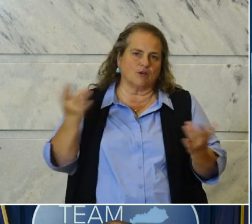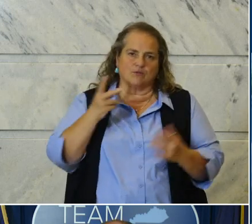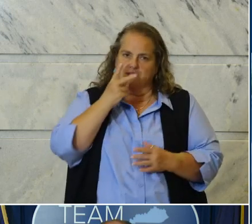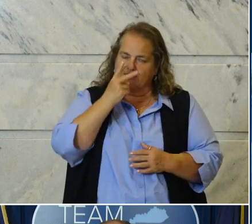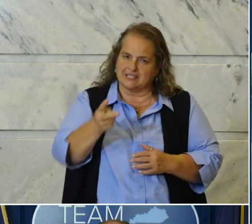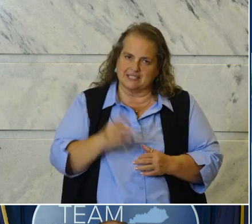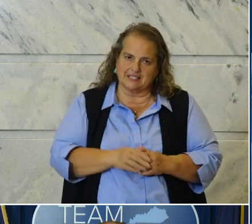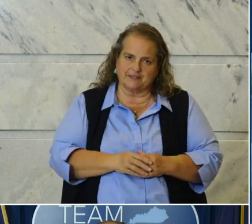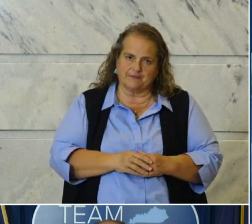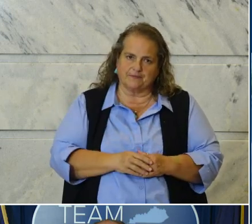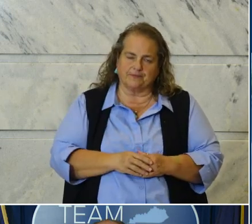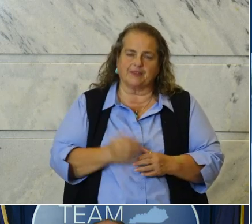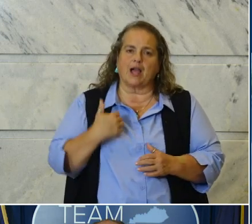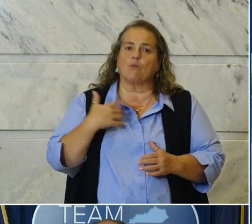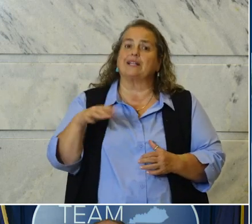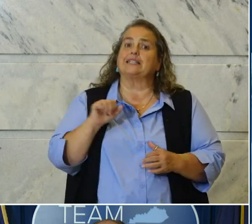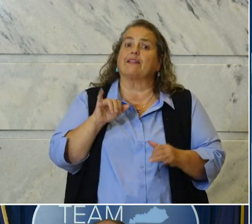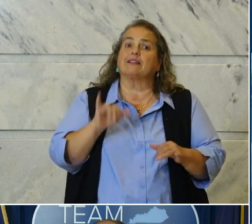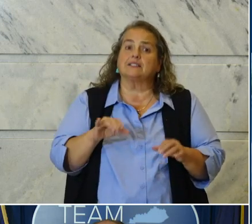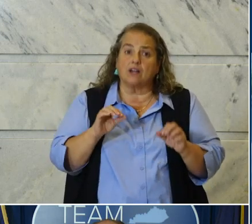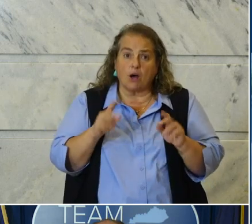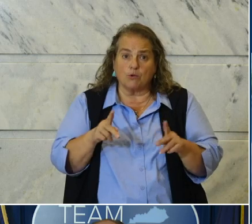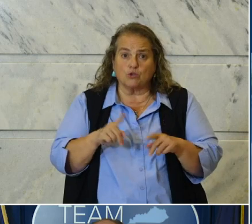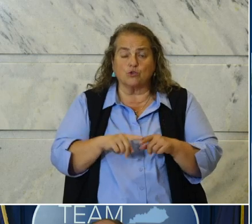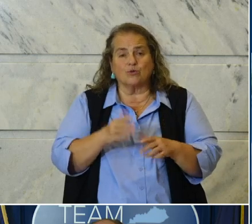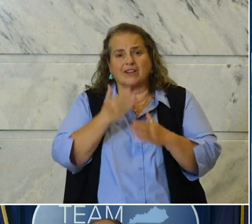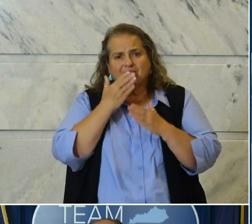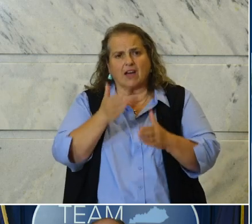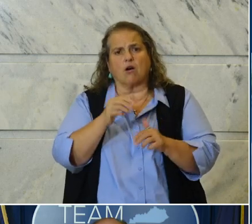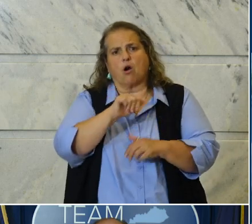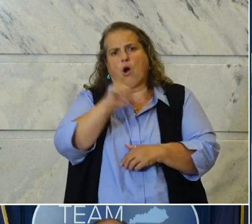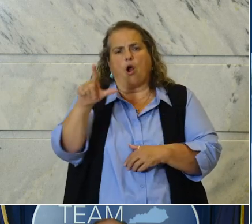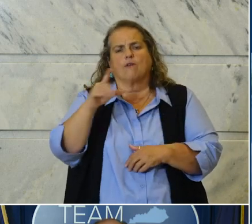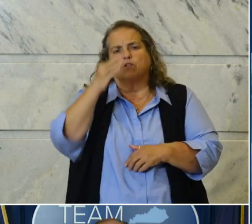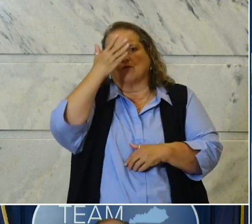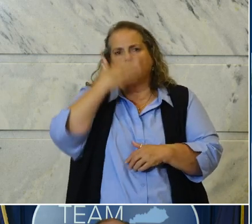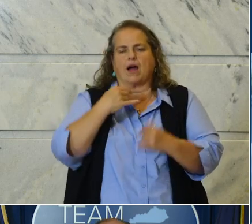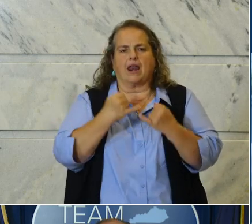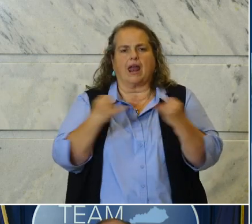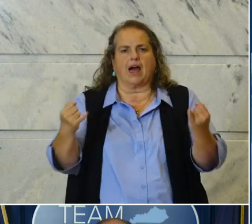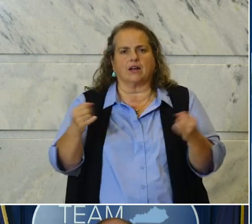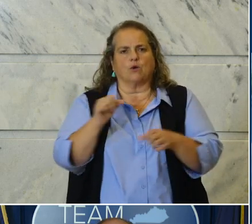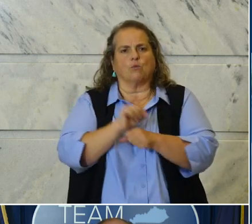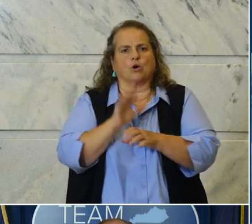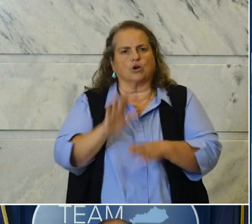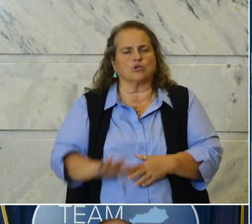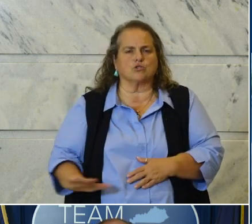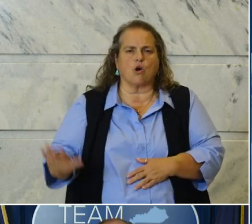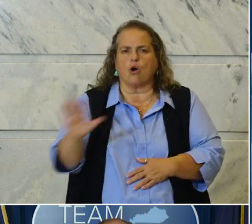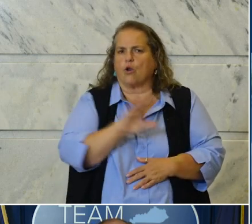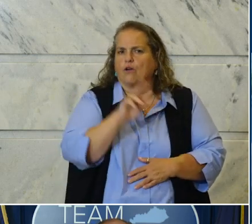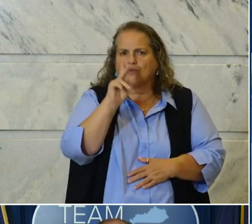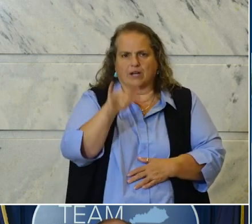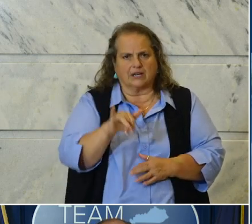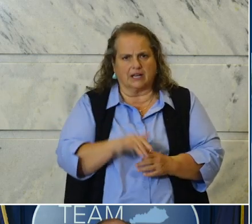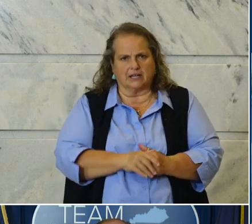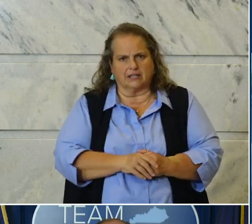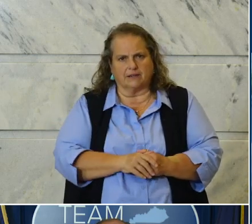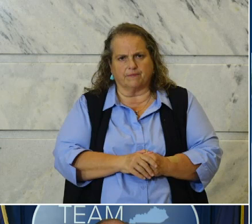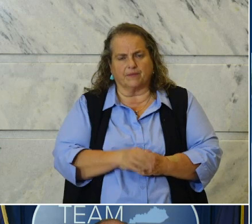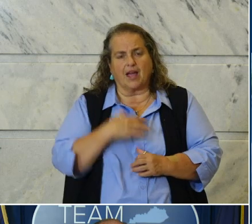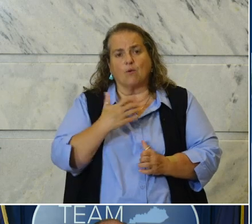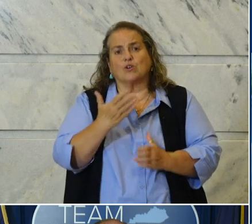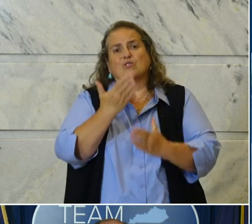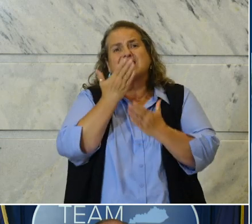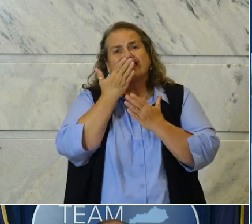I want to take this opportunity to thank all of the frontline workers across Kentucky. I want to